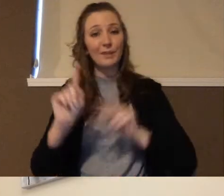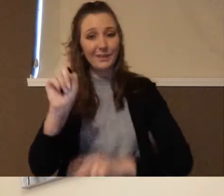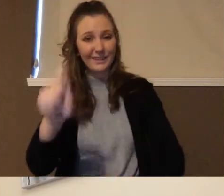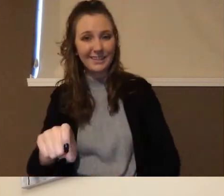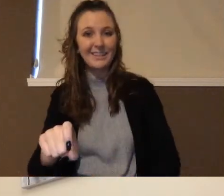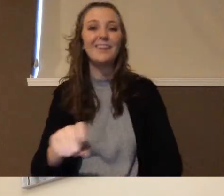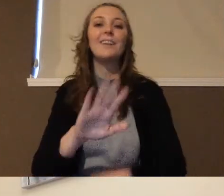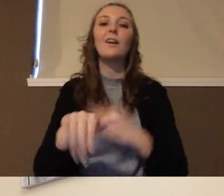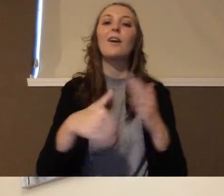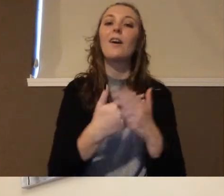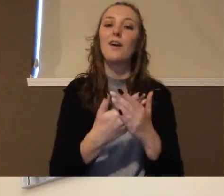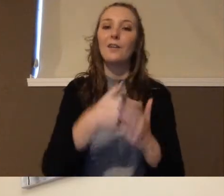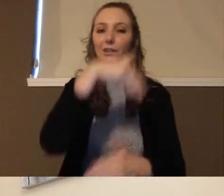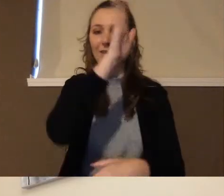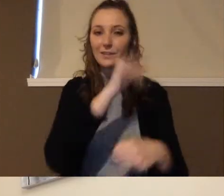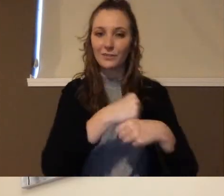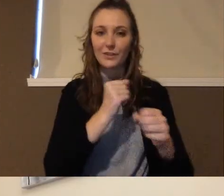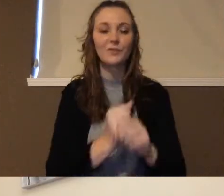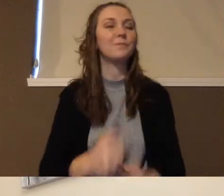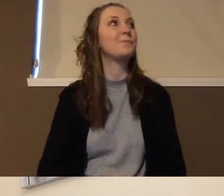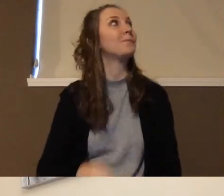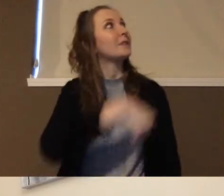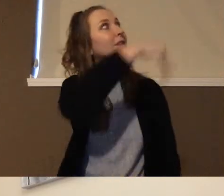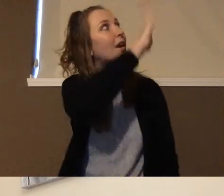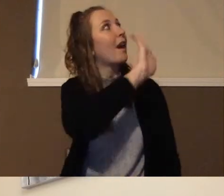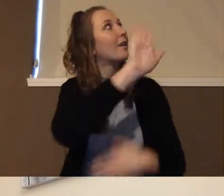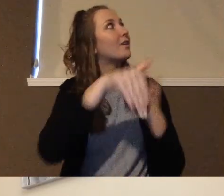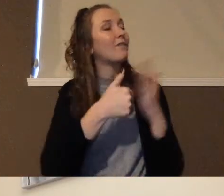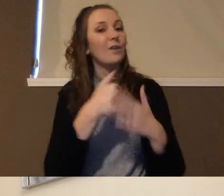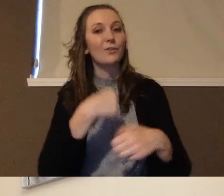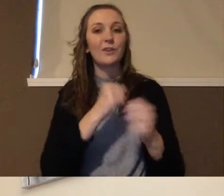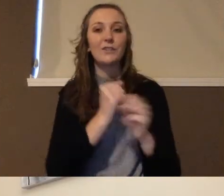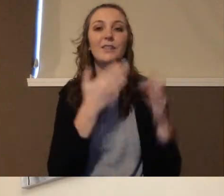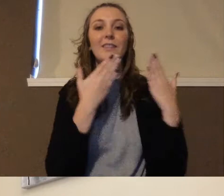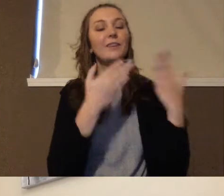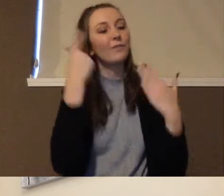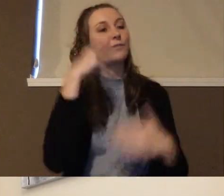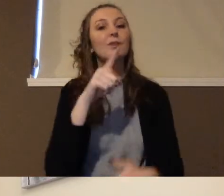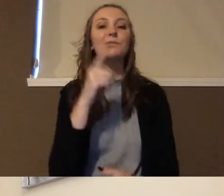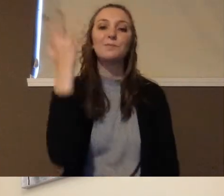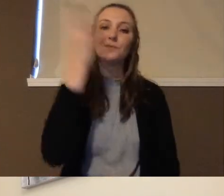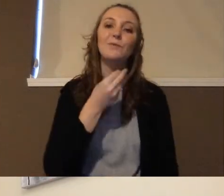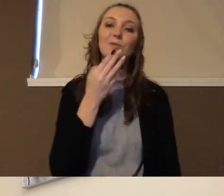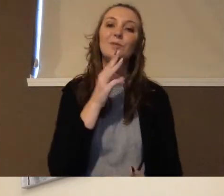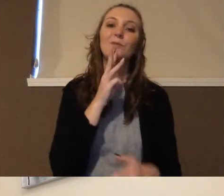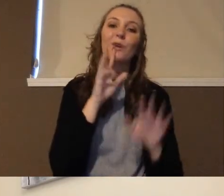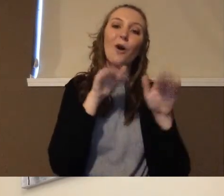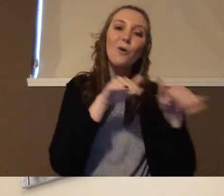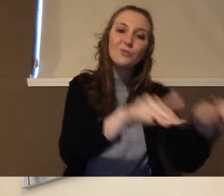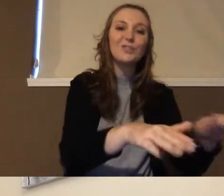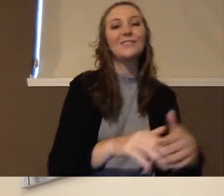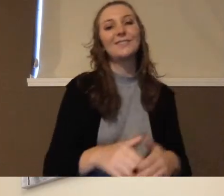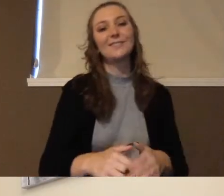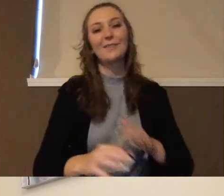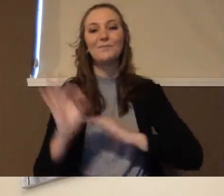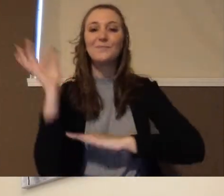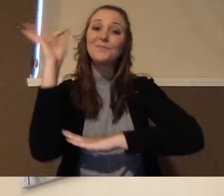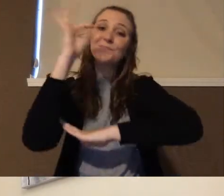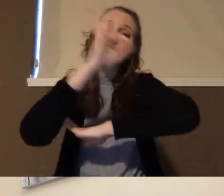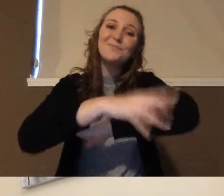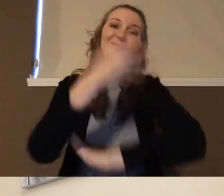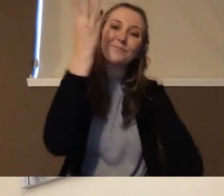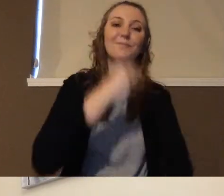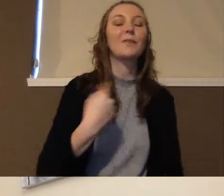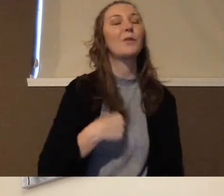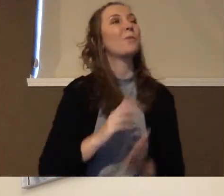all creation, thank you for the majesty of the oceans and the elegance of sunsets. We praise you for the awe-inspiring creation